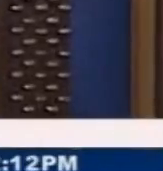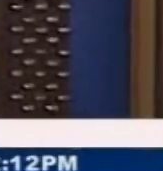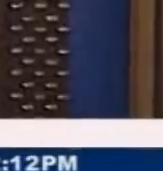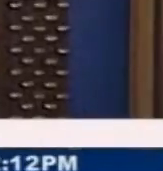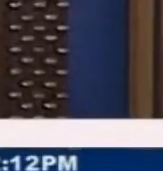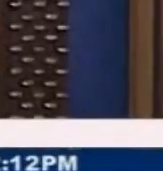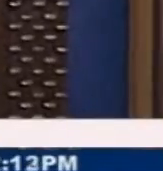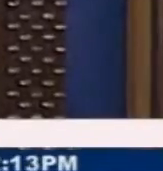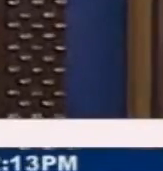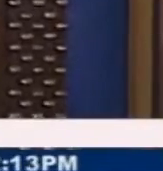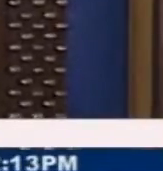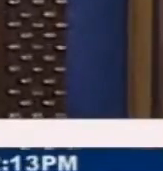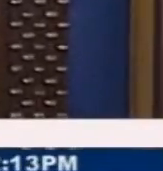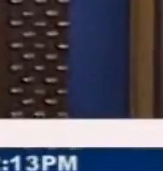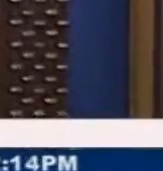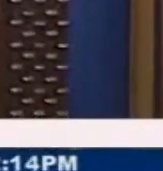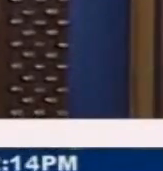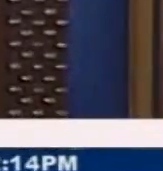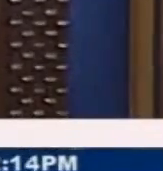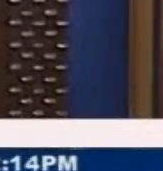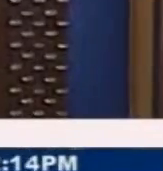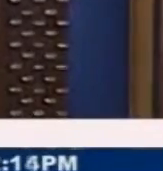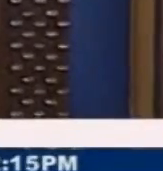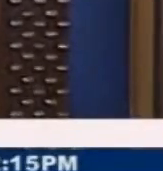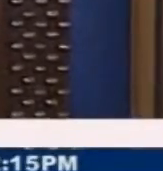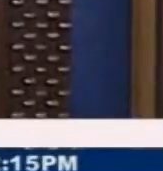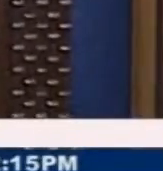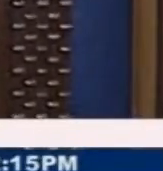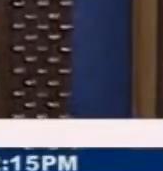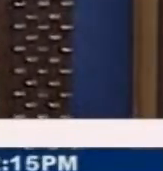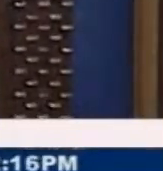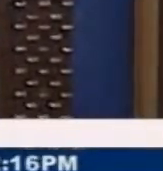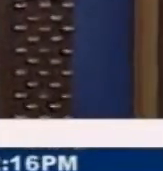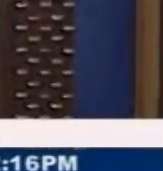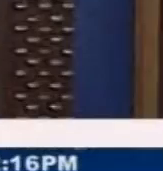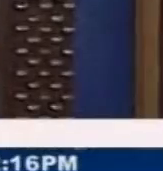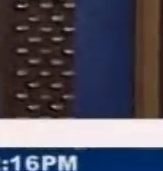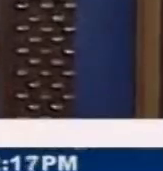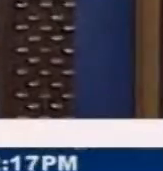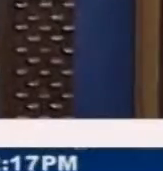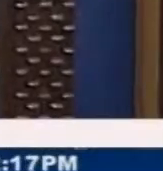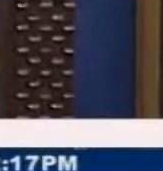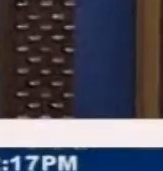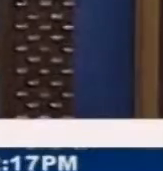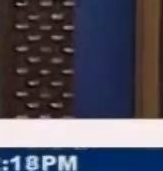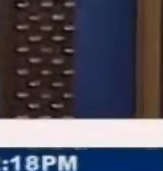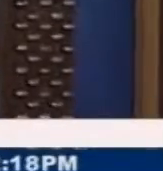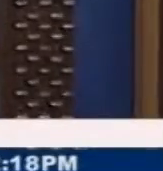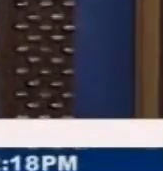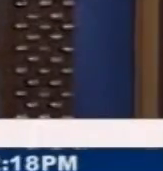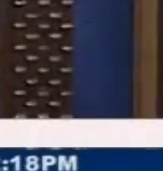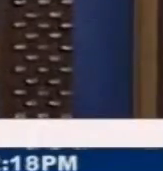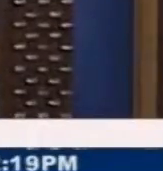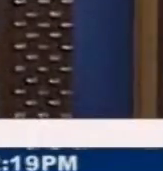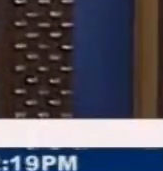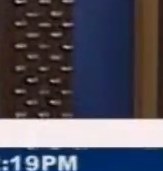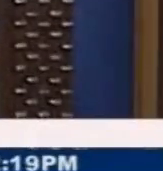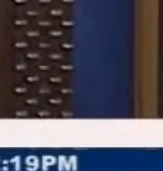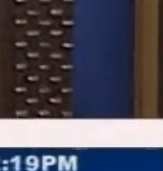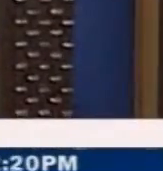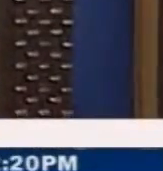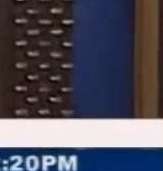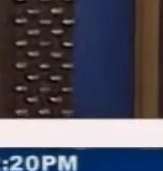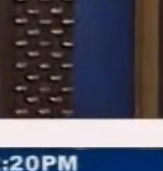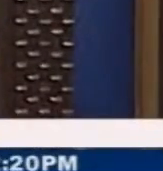positions in this republic. We seek guidance to treat and consider all matters that shall come under our deliberation in so just and faithful a manner as to advance the